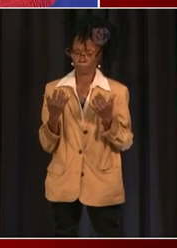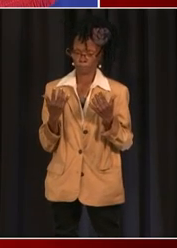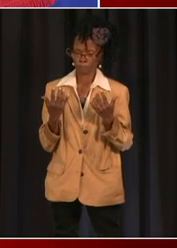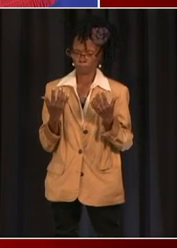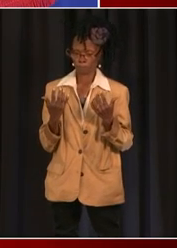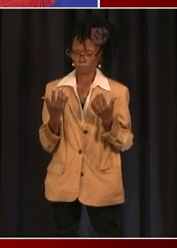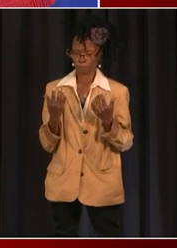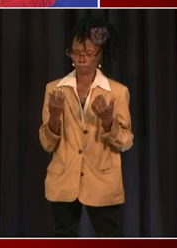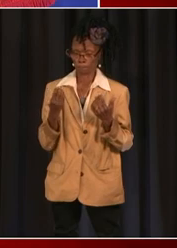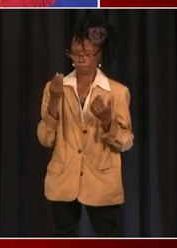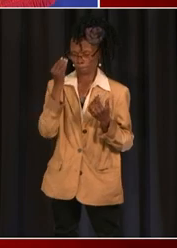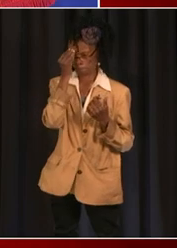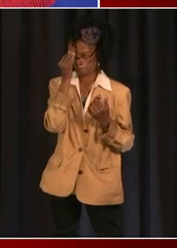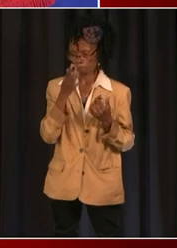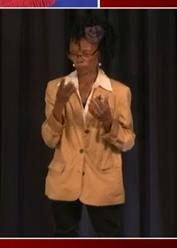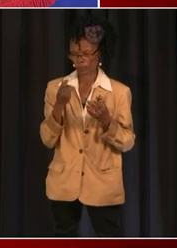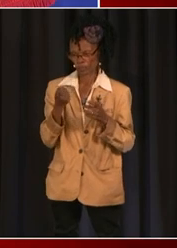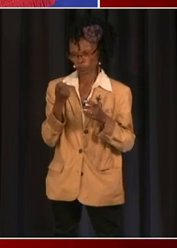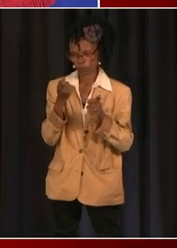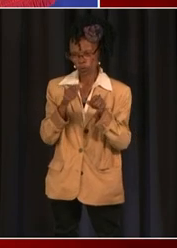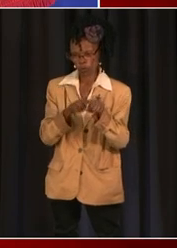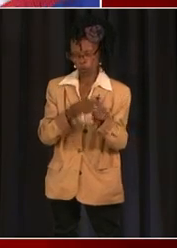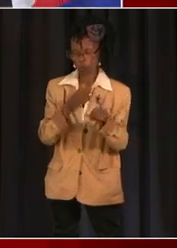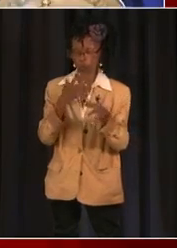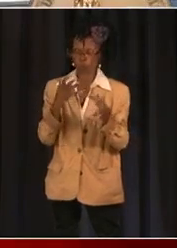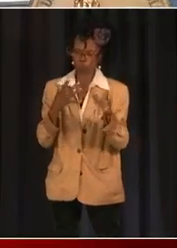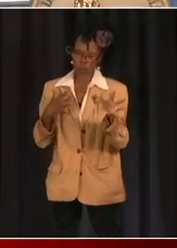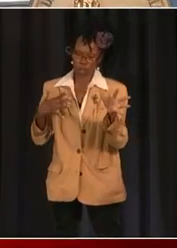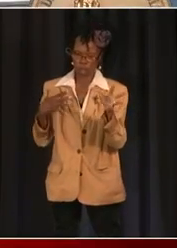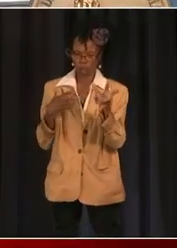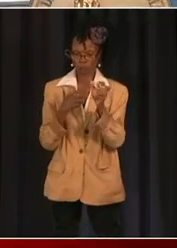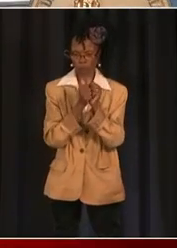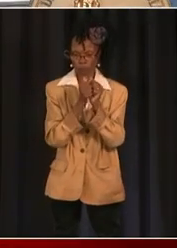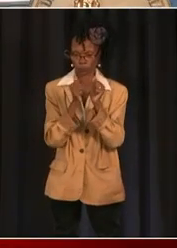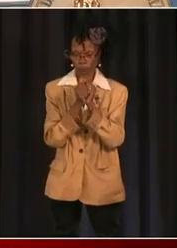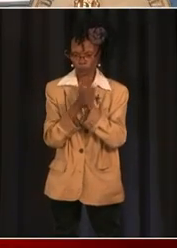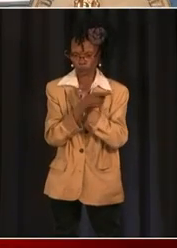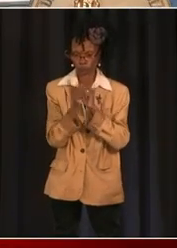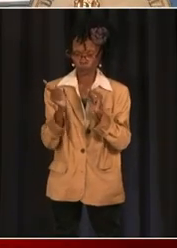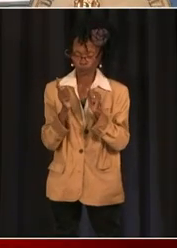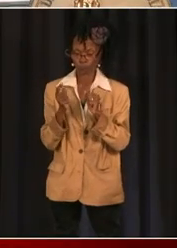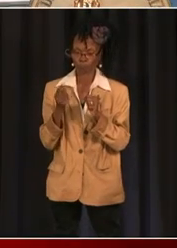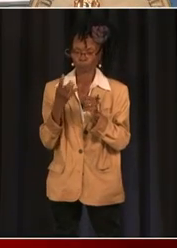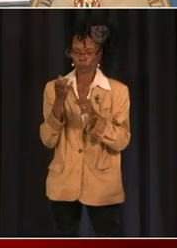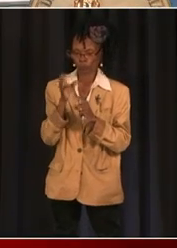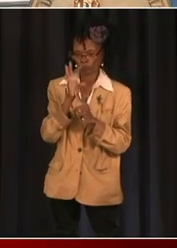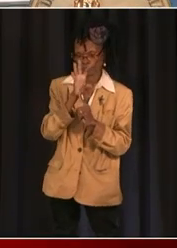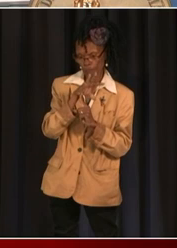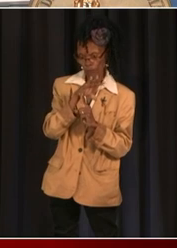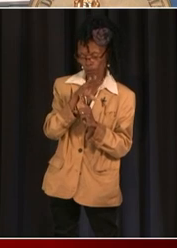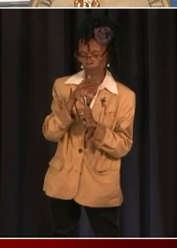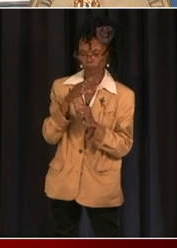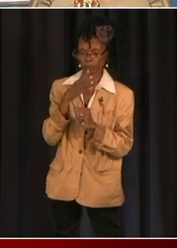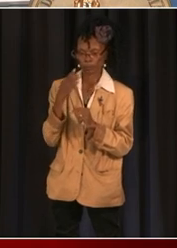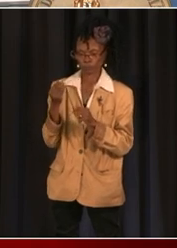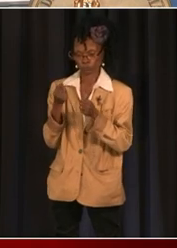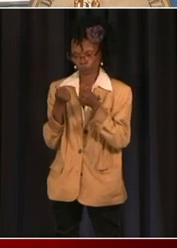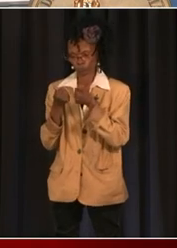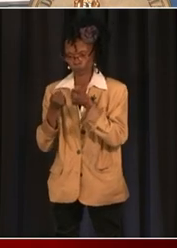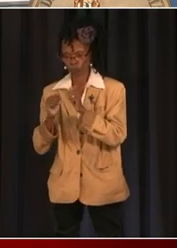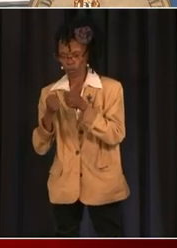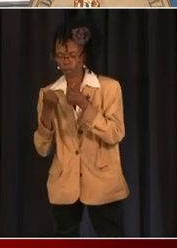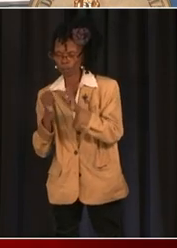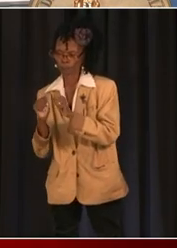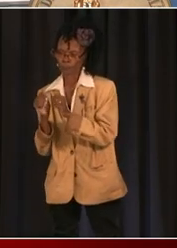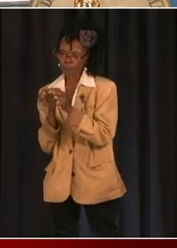long update, and you will hear from several speakers. And we are trying to lay